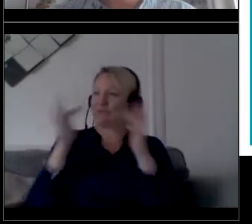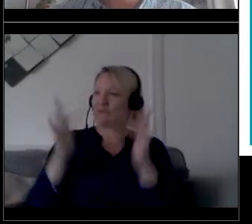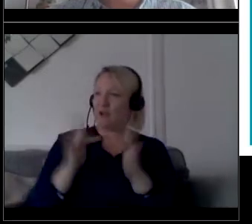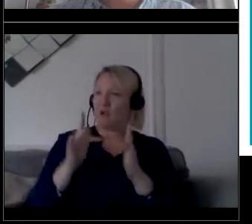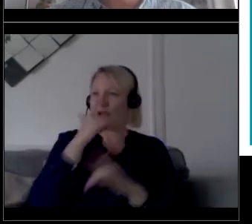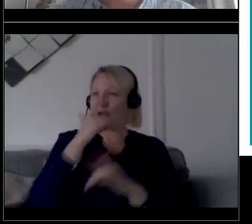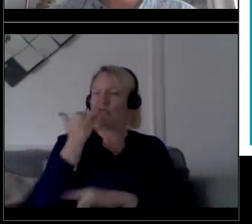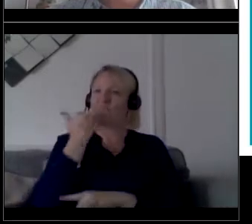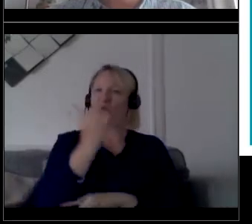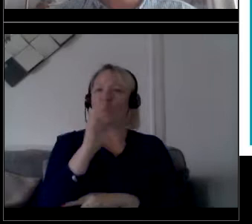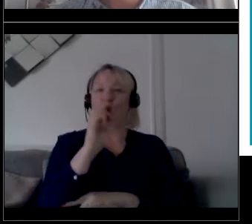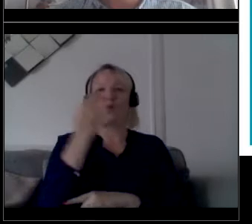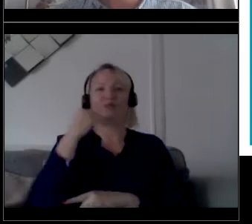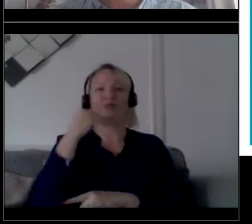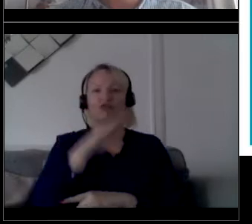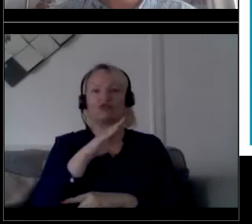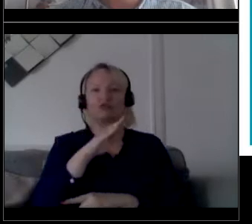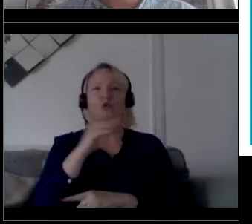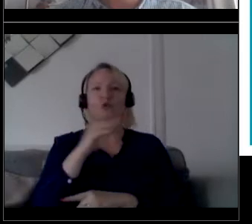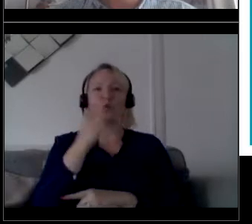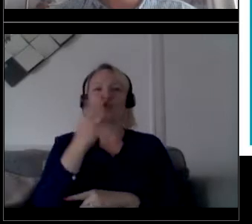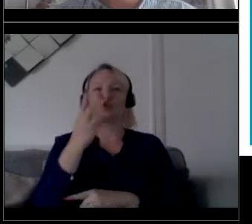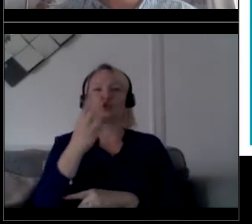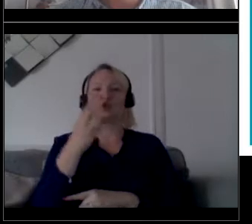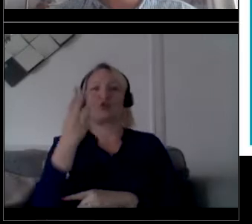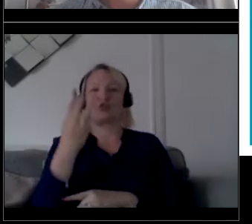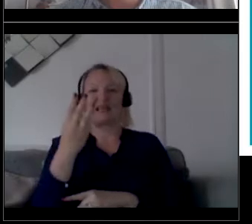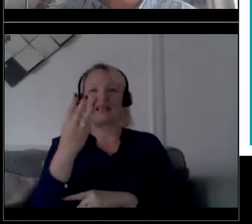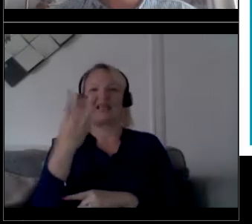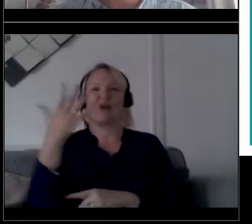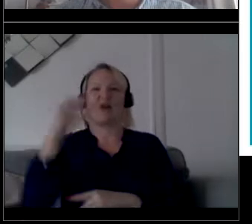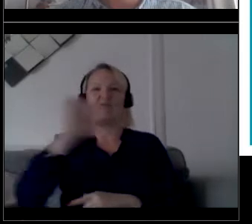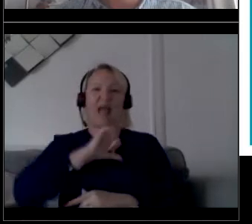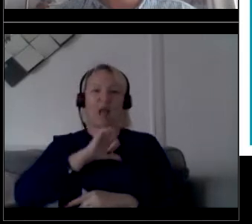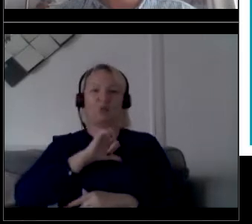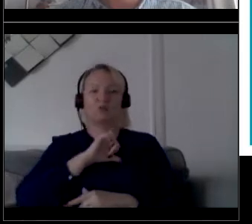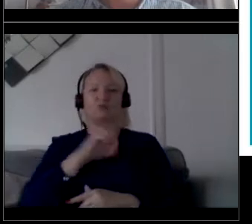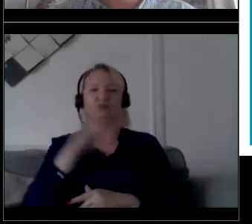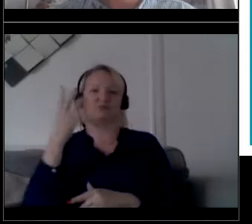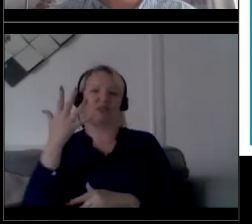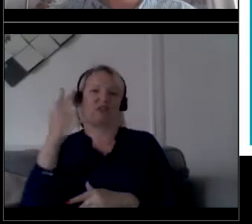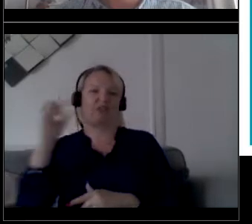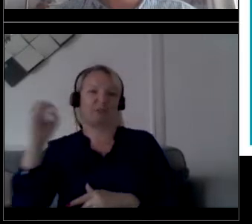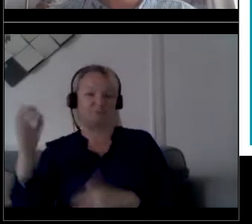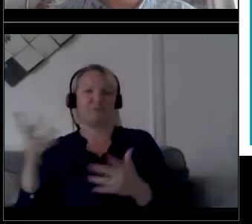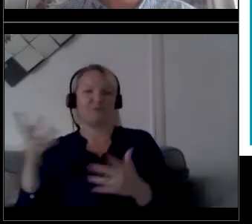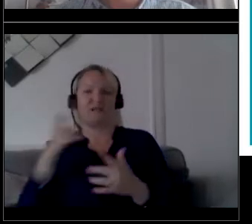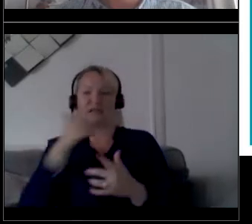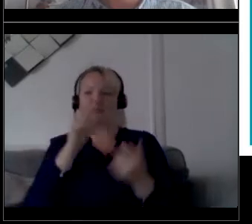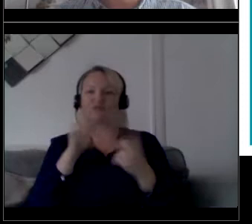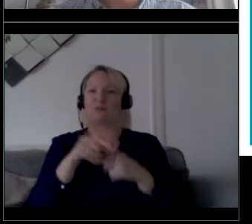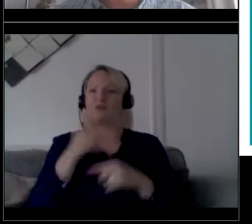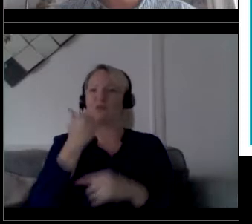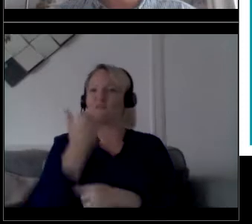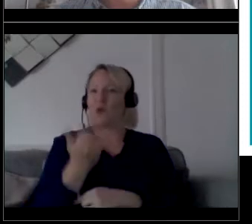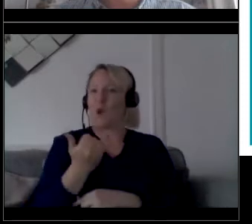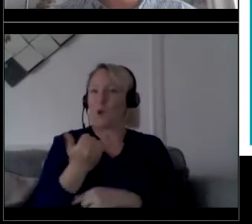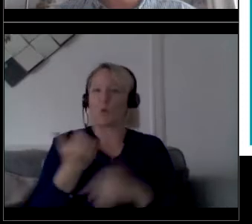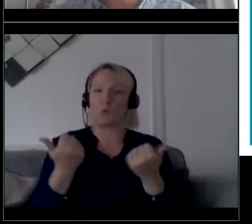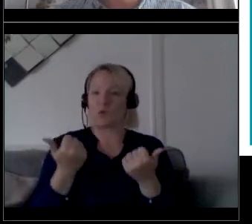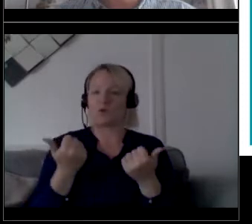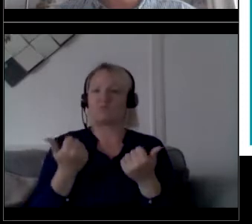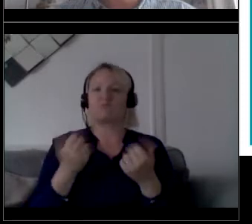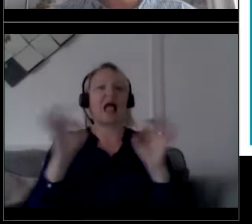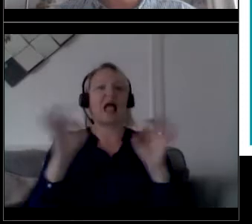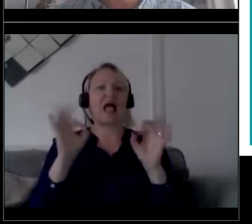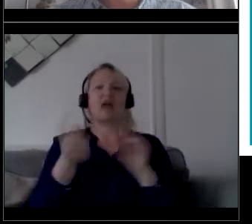0300 123 5000, and they can provide their response over the telephone as well. All responses, however they're